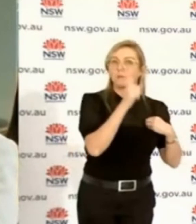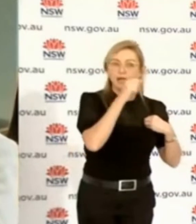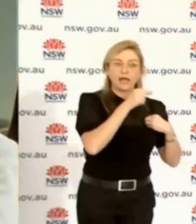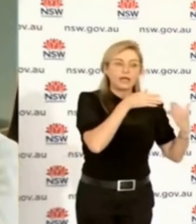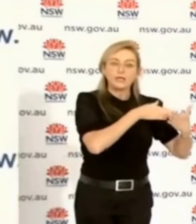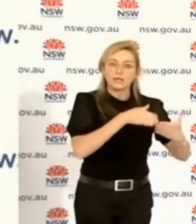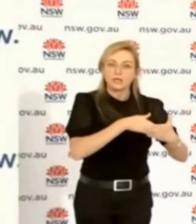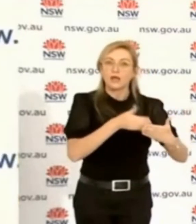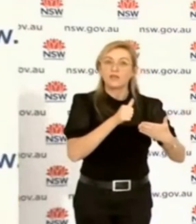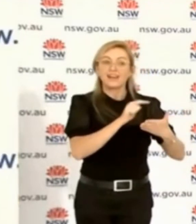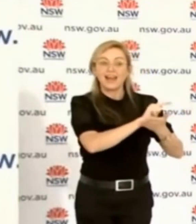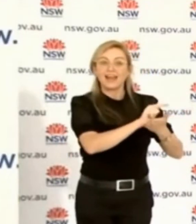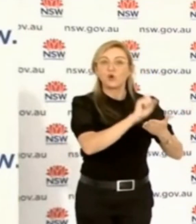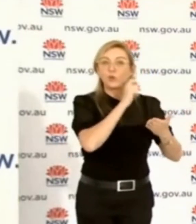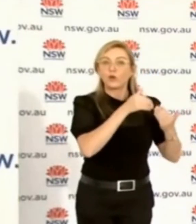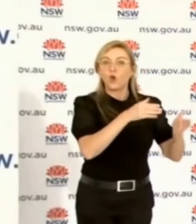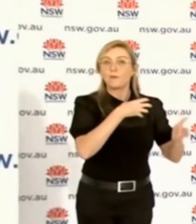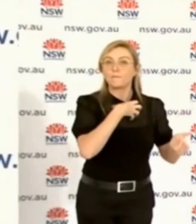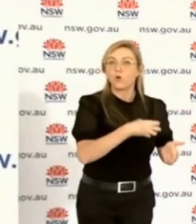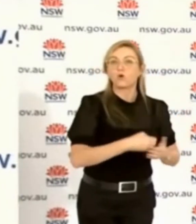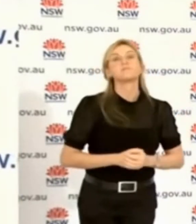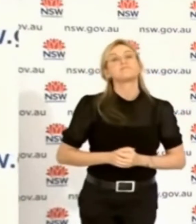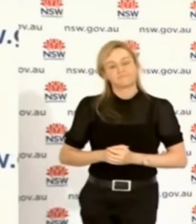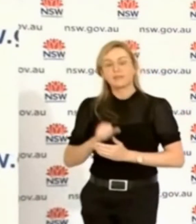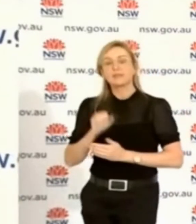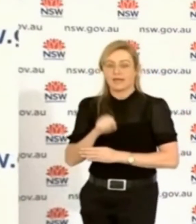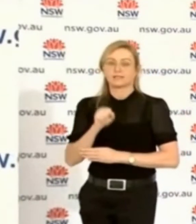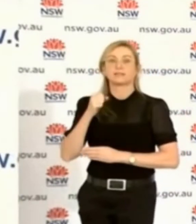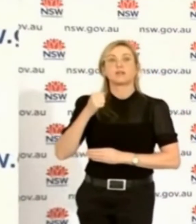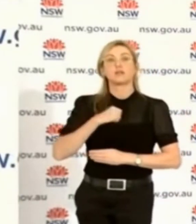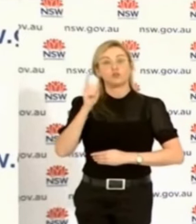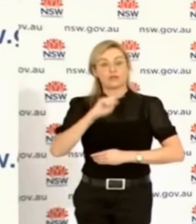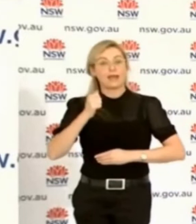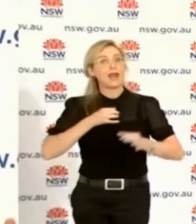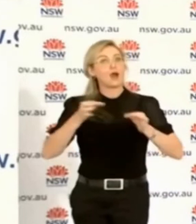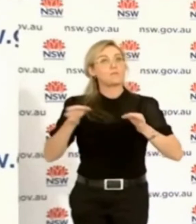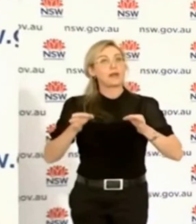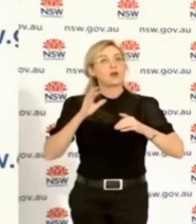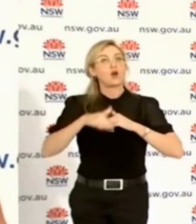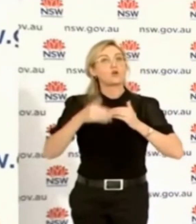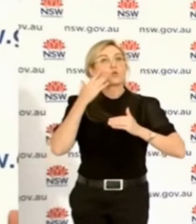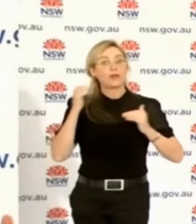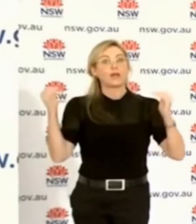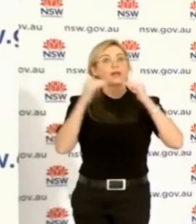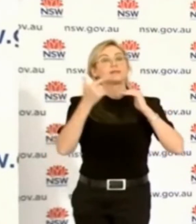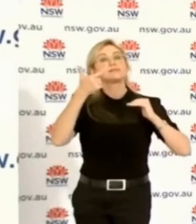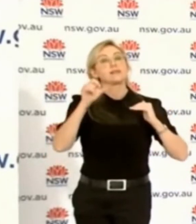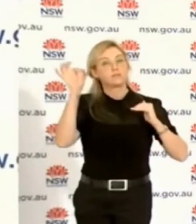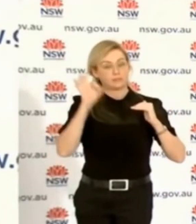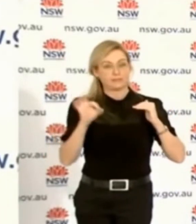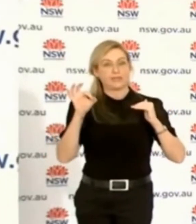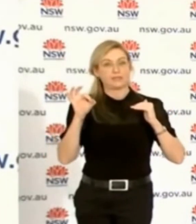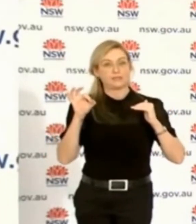that point? This is our plan for 70%. We are announcing the plan today, which gives confidence to businesses, to workers right across the